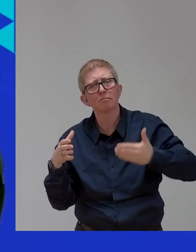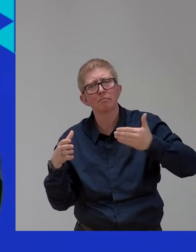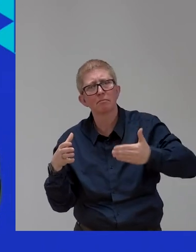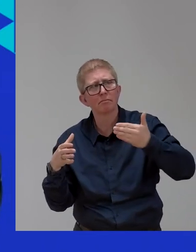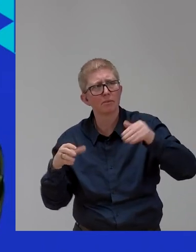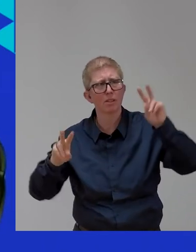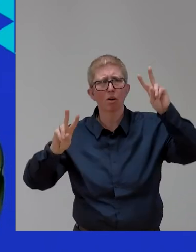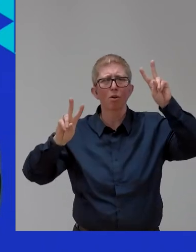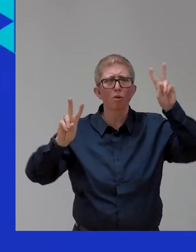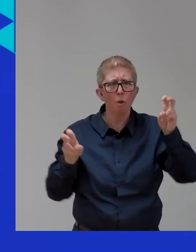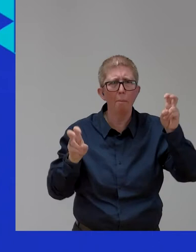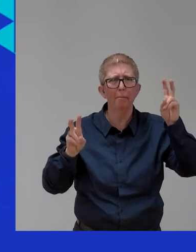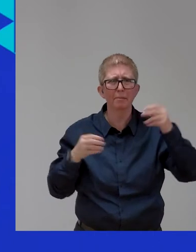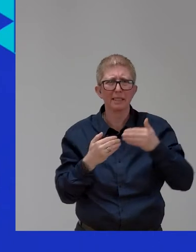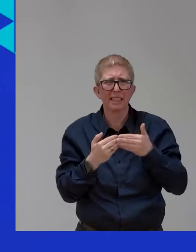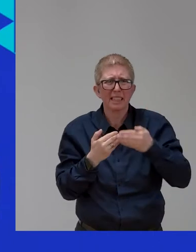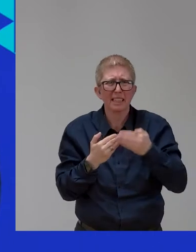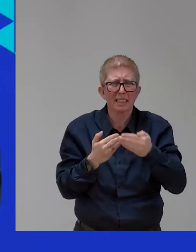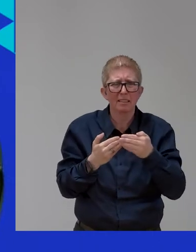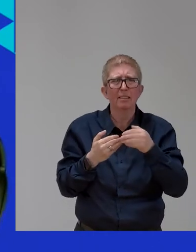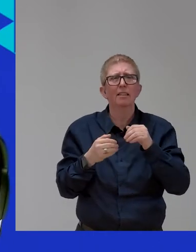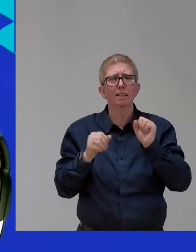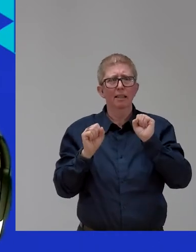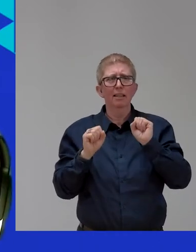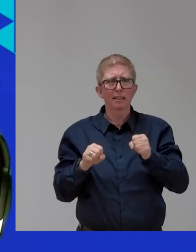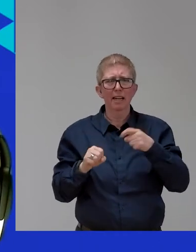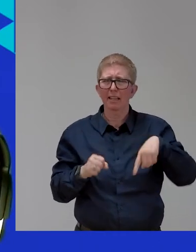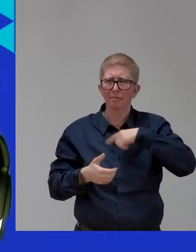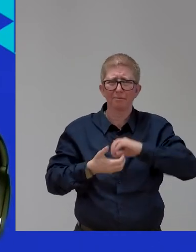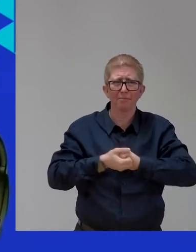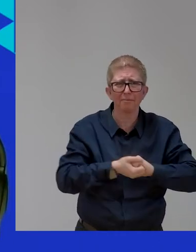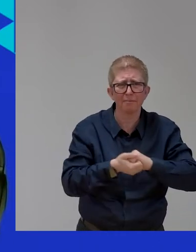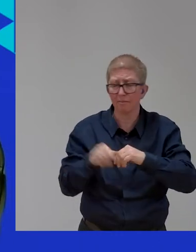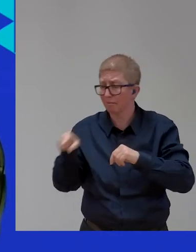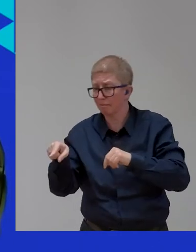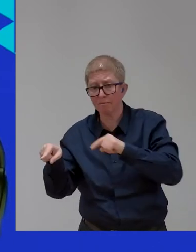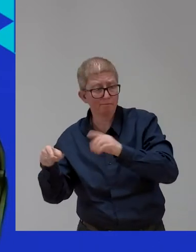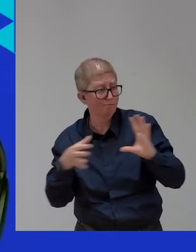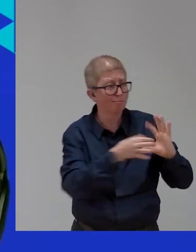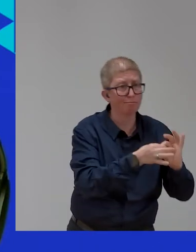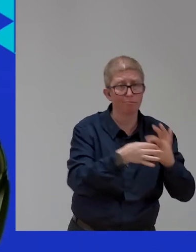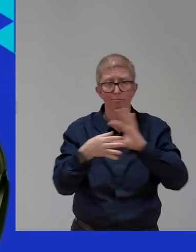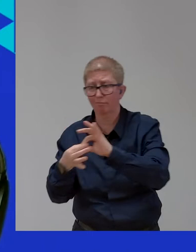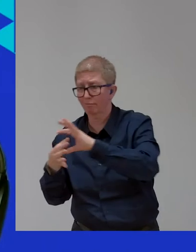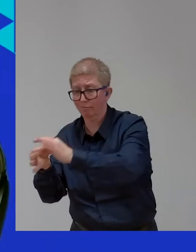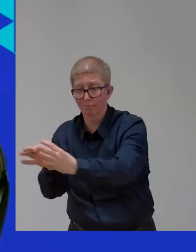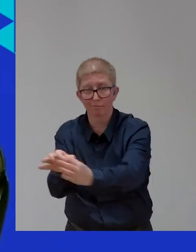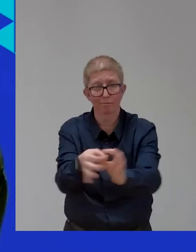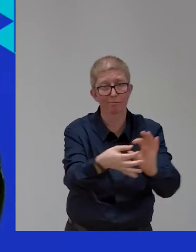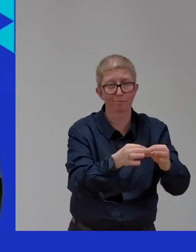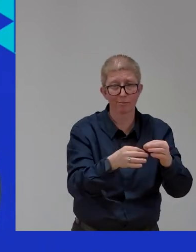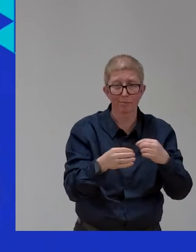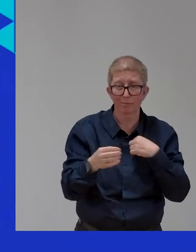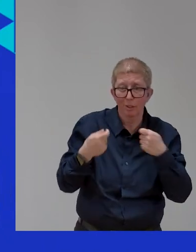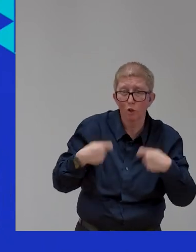work on X, and this could be an ally for the work on Y. And what we try to do, we try to